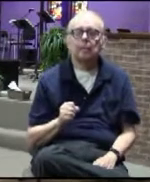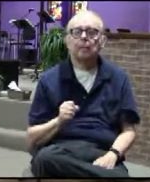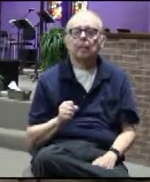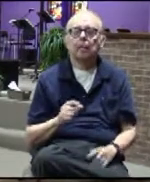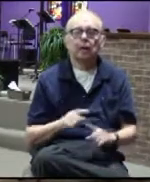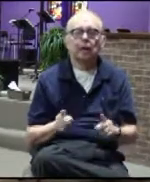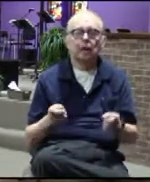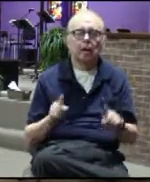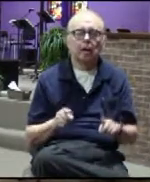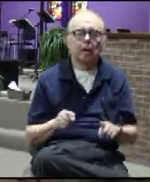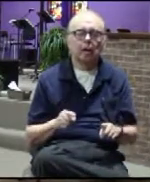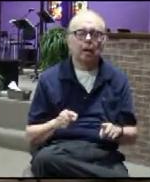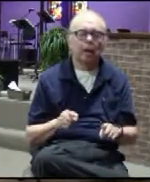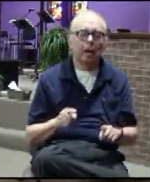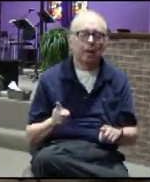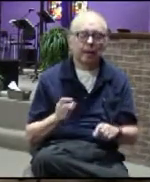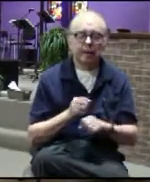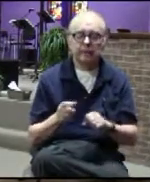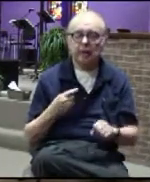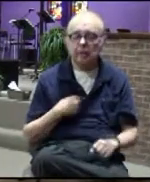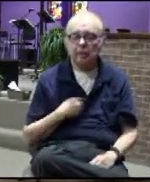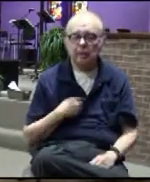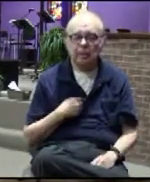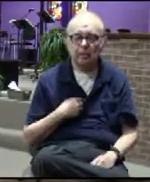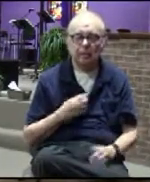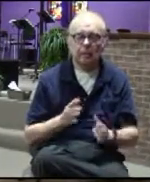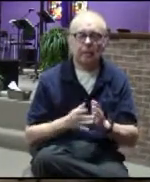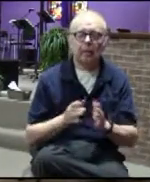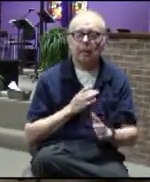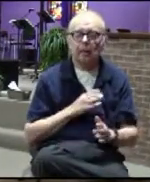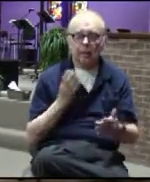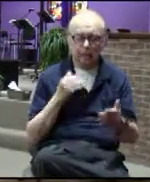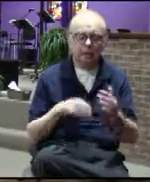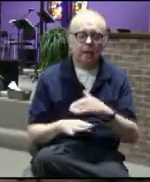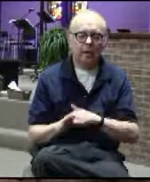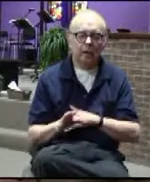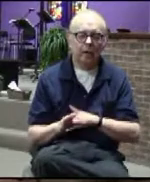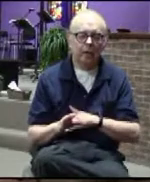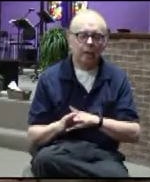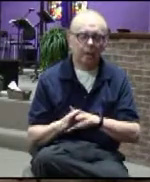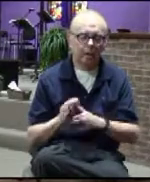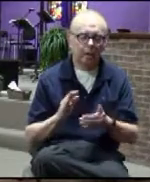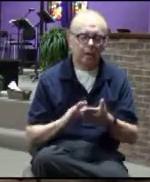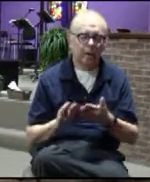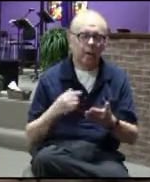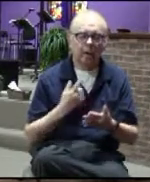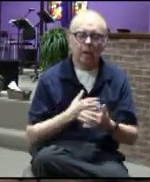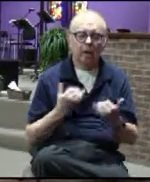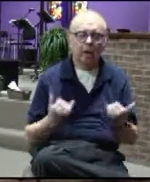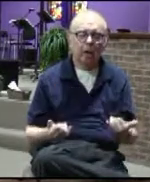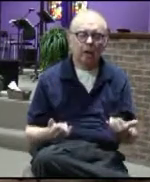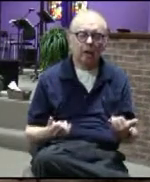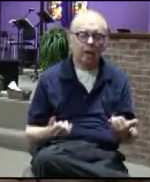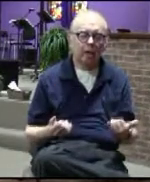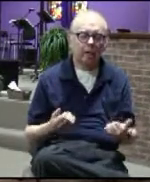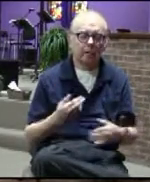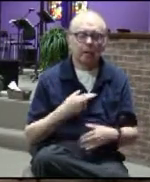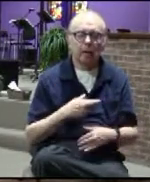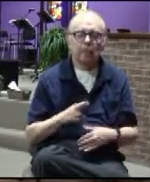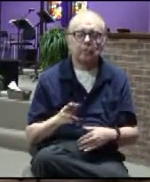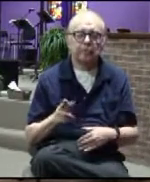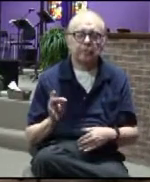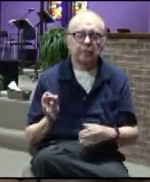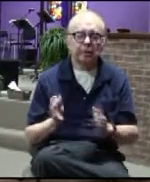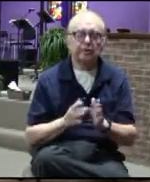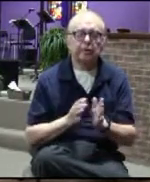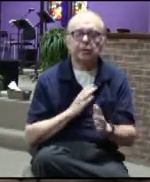but when he saved me ladies and gentlemen Jesus Christ came in he forgave us now live out the righteousness of Jesus